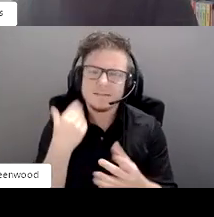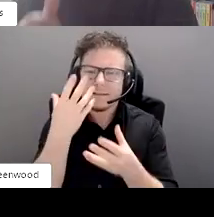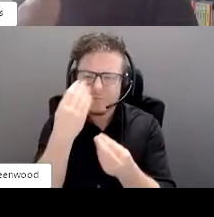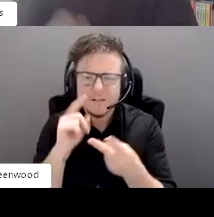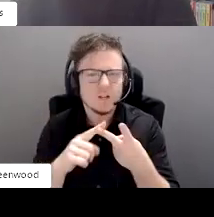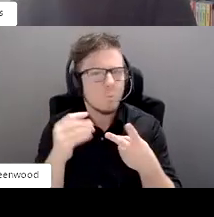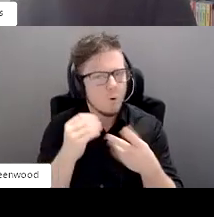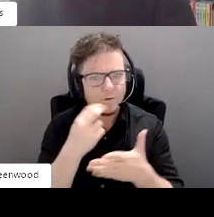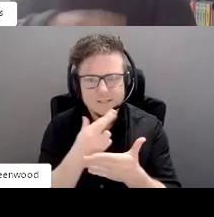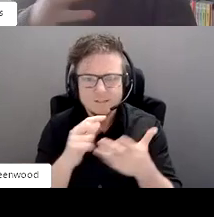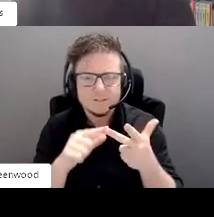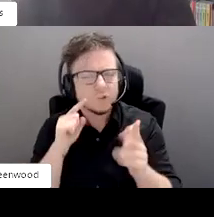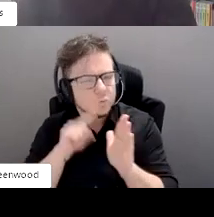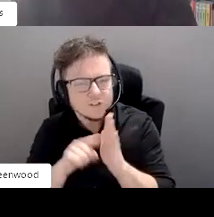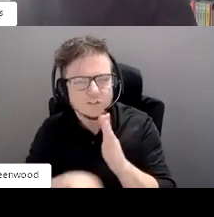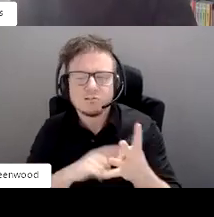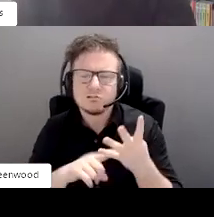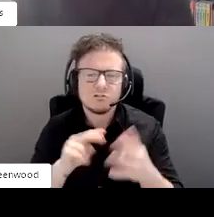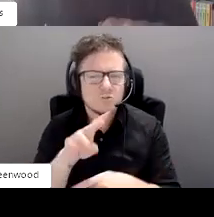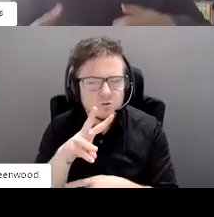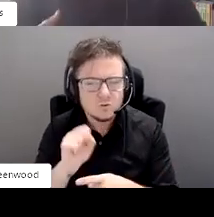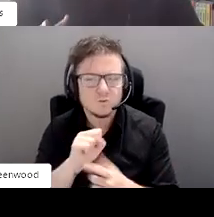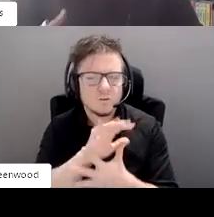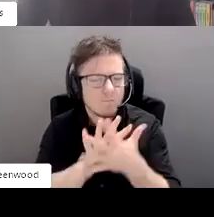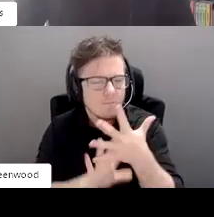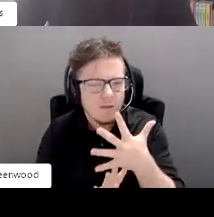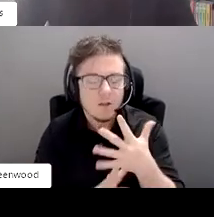resources, research, news, a whole bunch of different pieces,